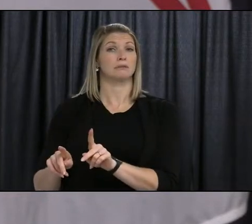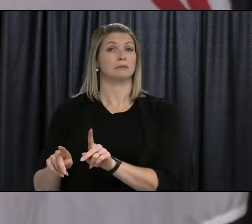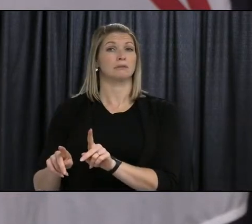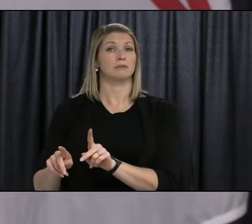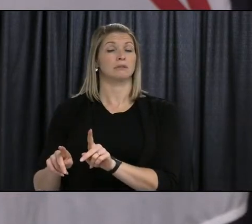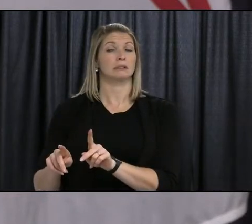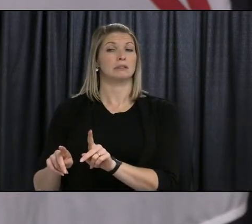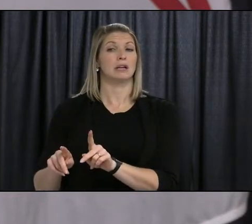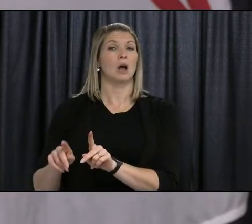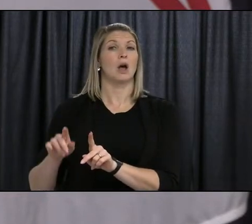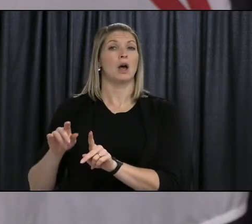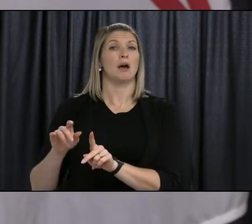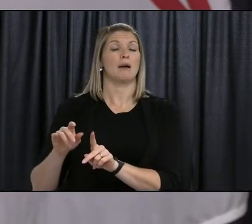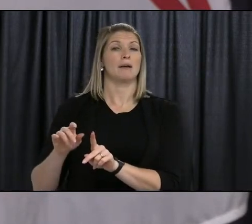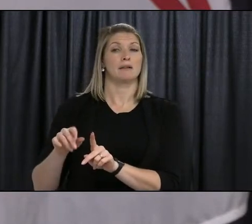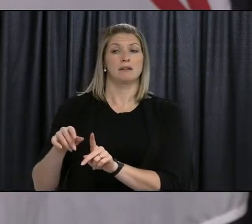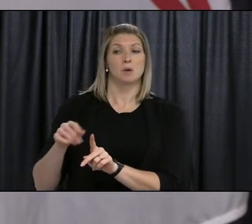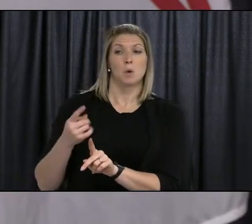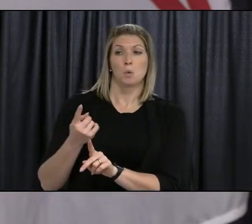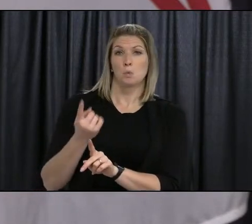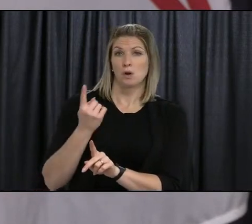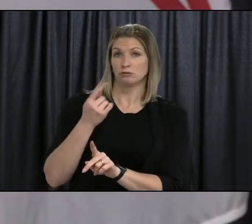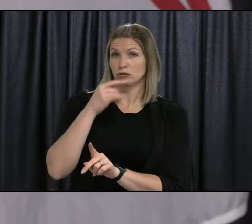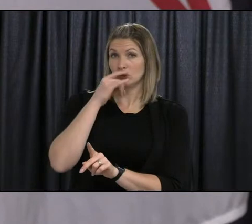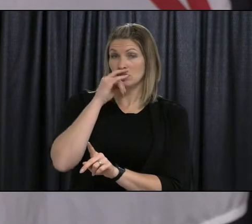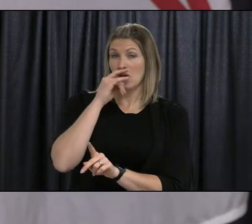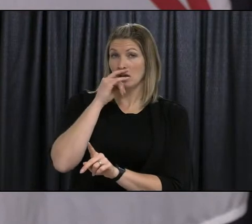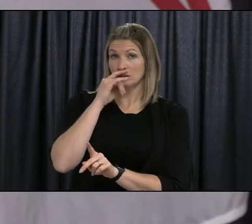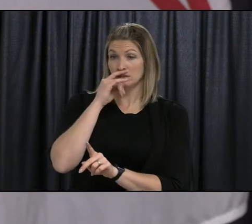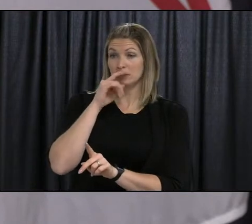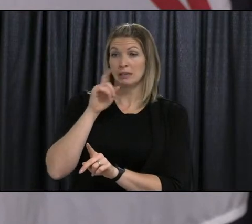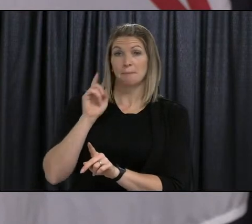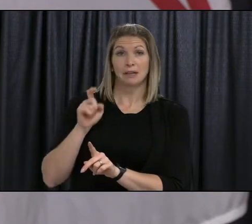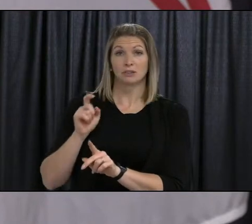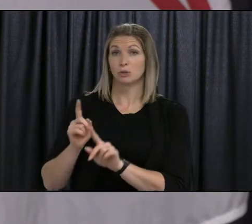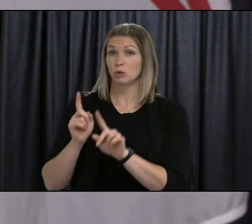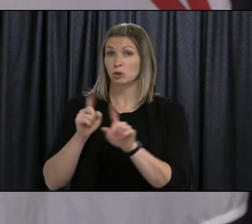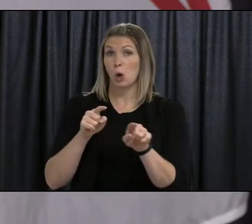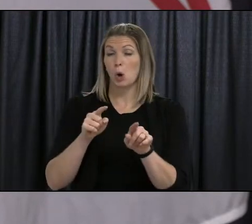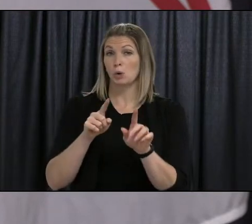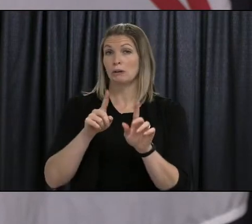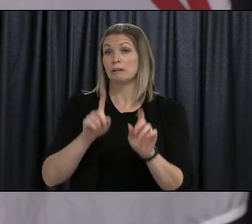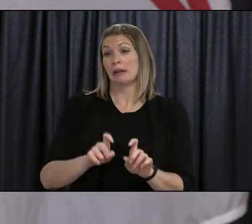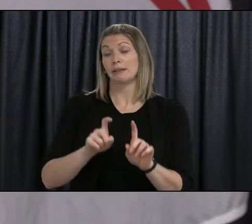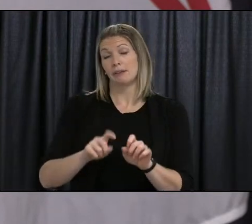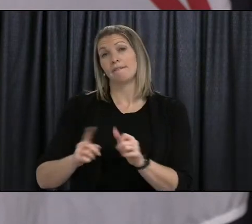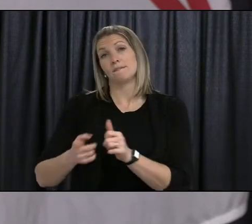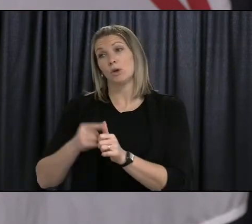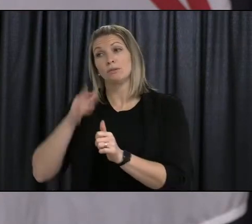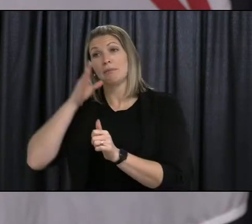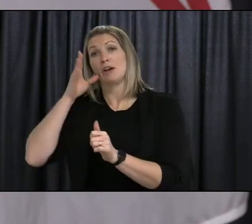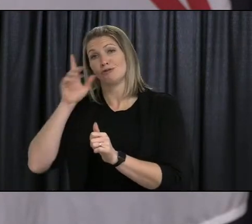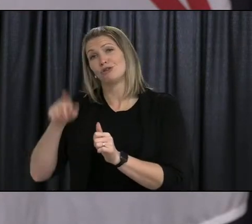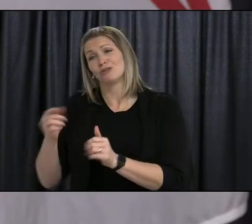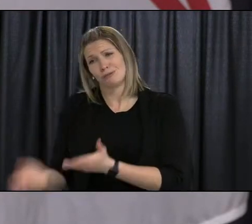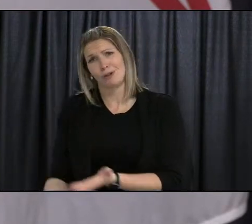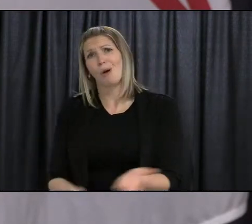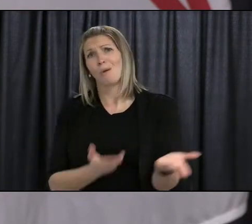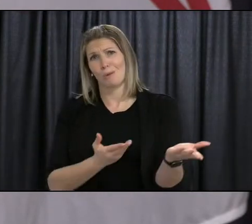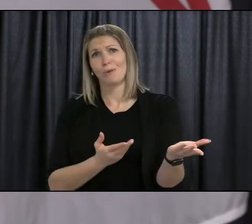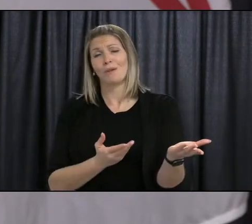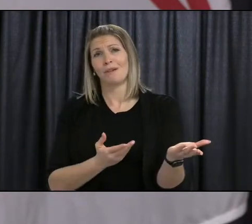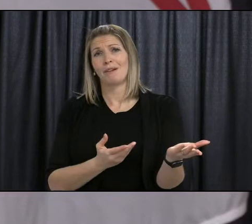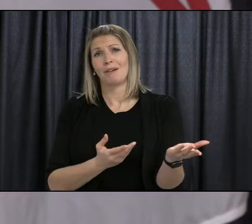a child needs to have a test done, then certainly we would encourage parents to go get that testing done.